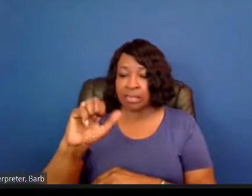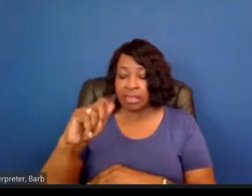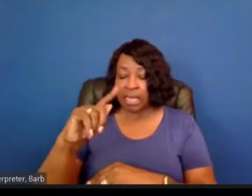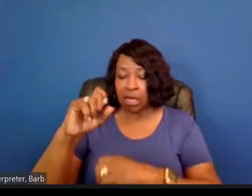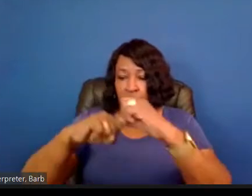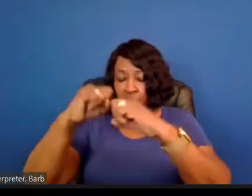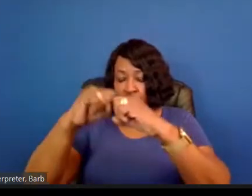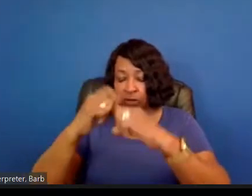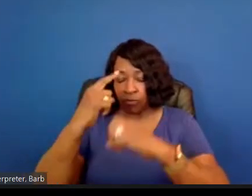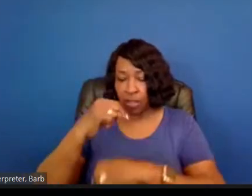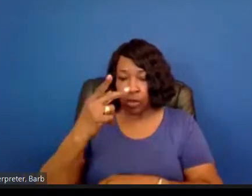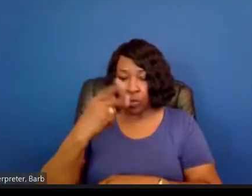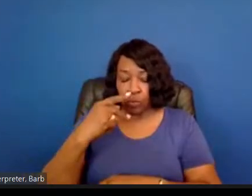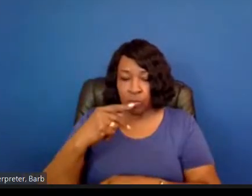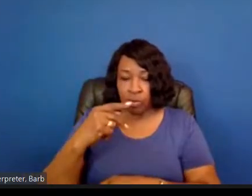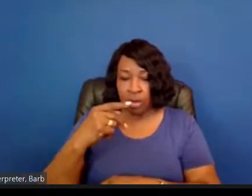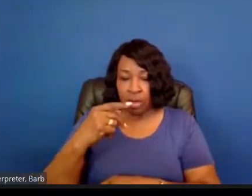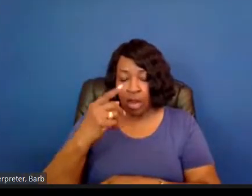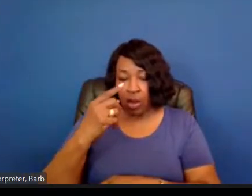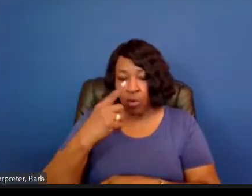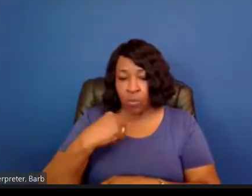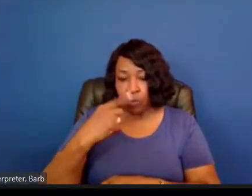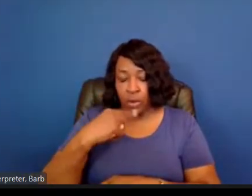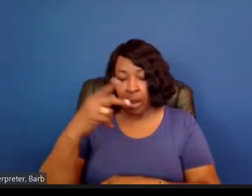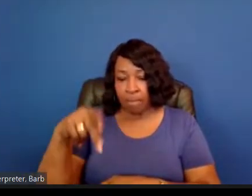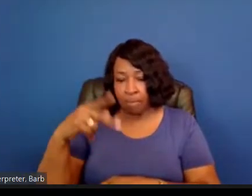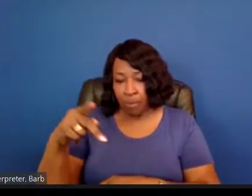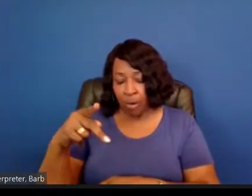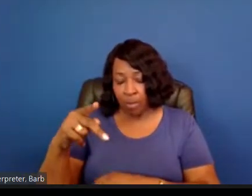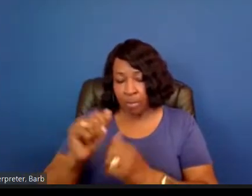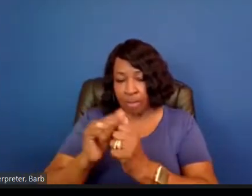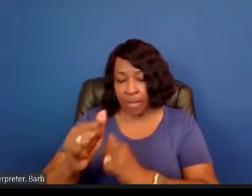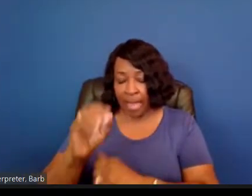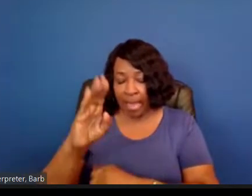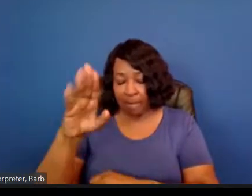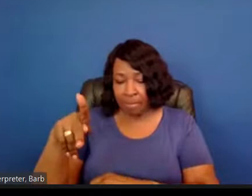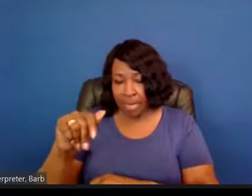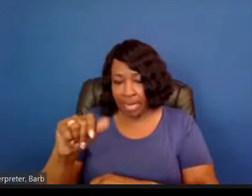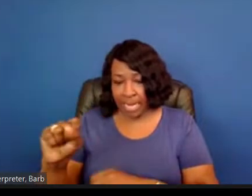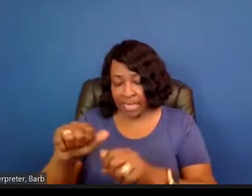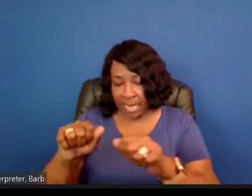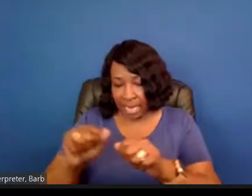Bypass area, we hit the North Main Line area, which